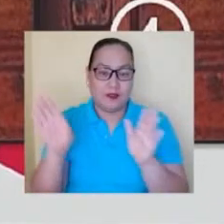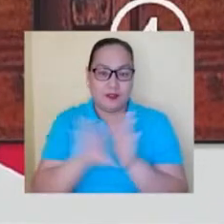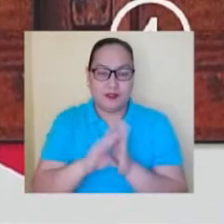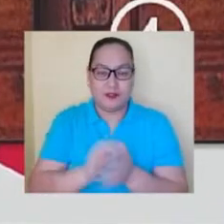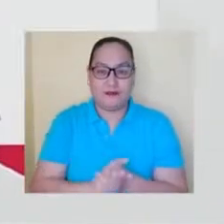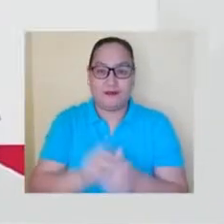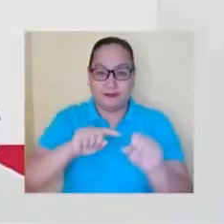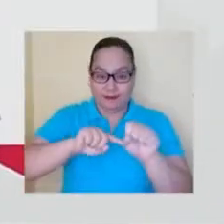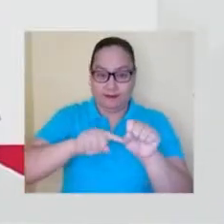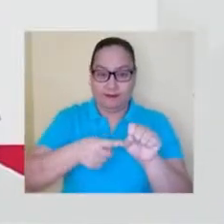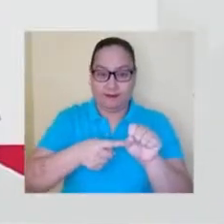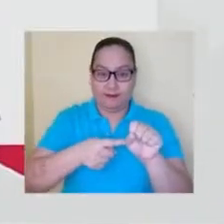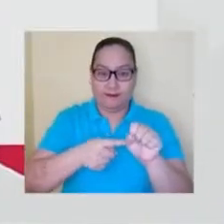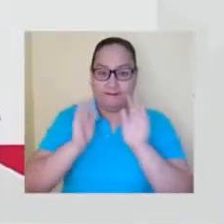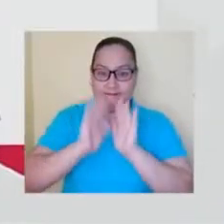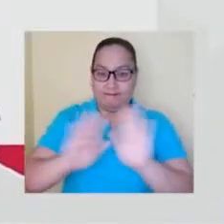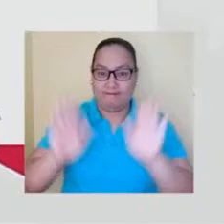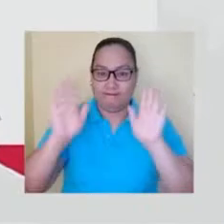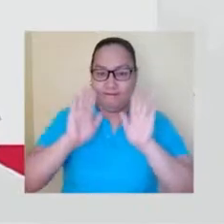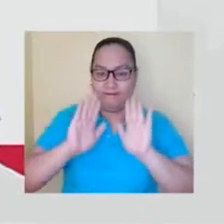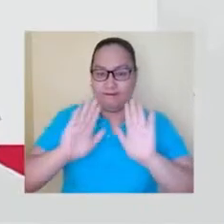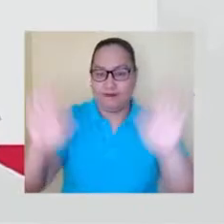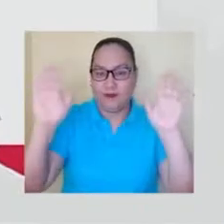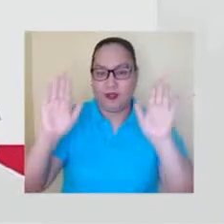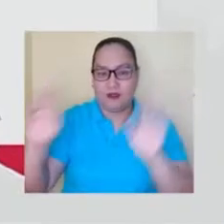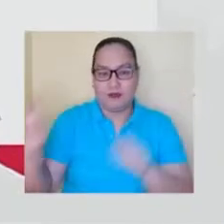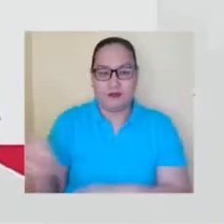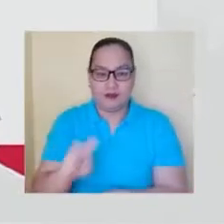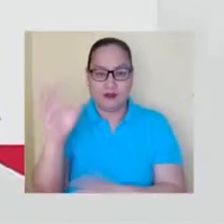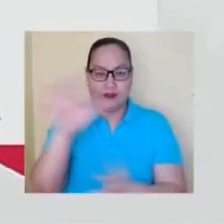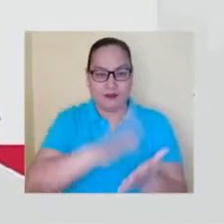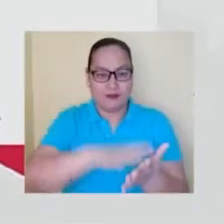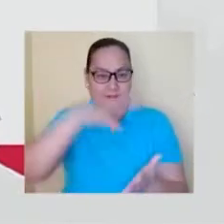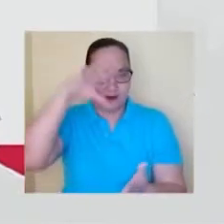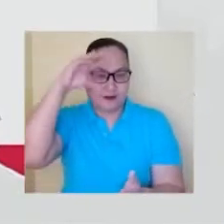Let us get started with this amazing journey of learning.